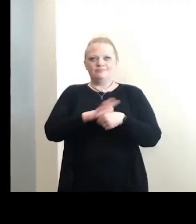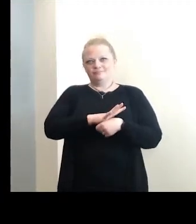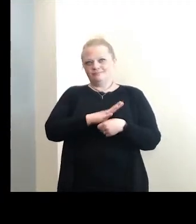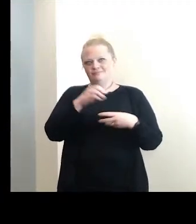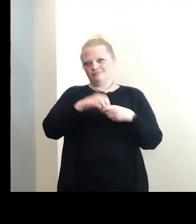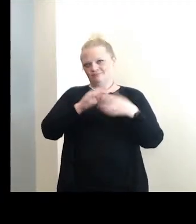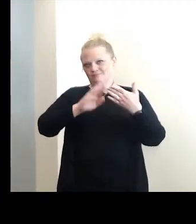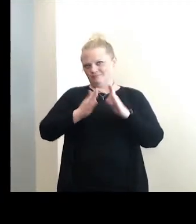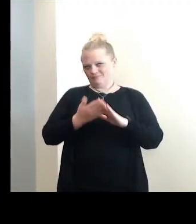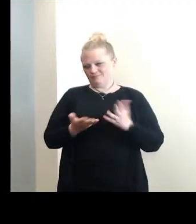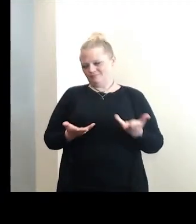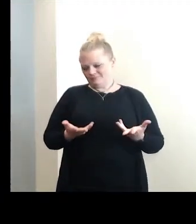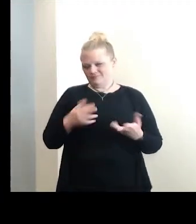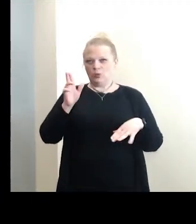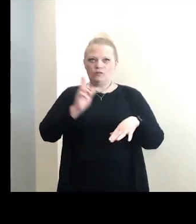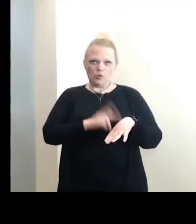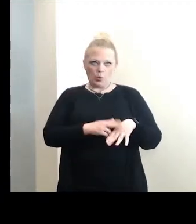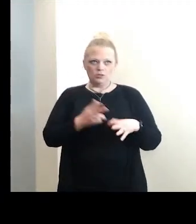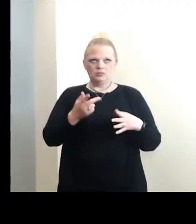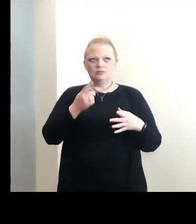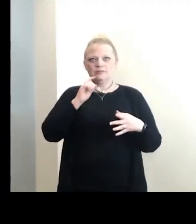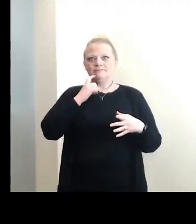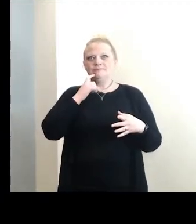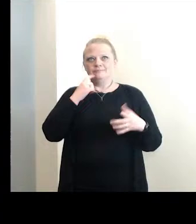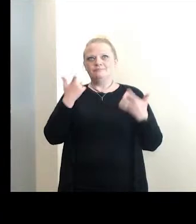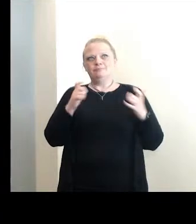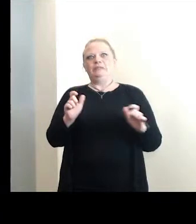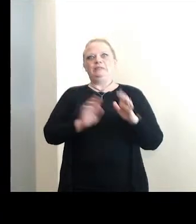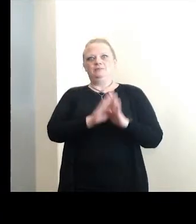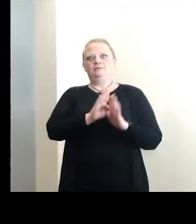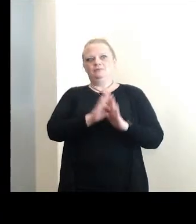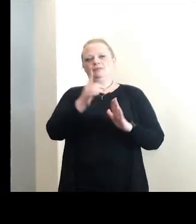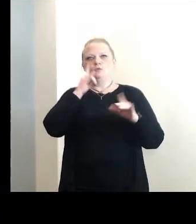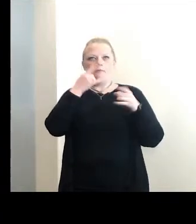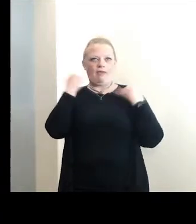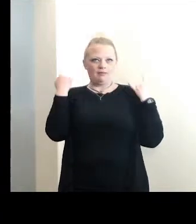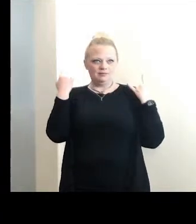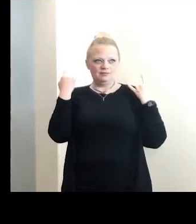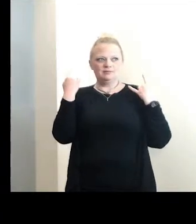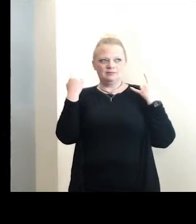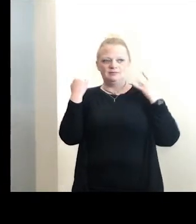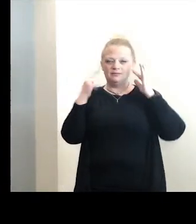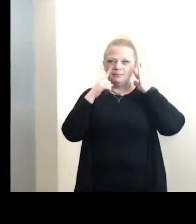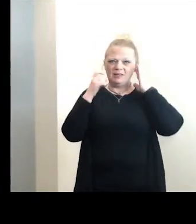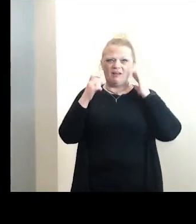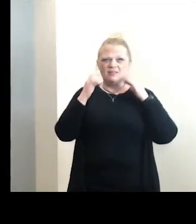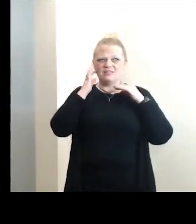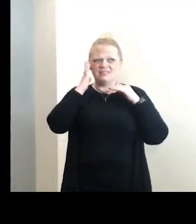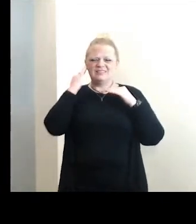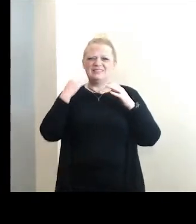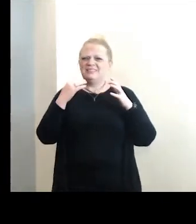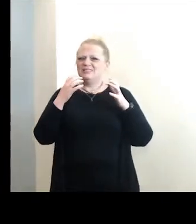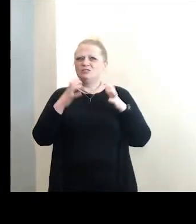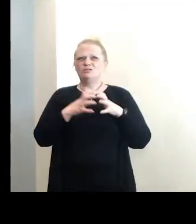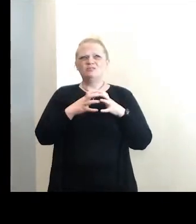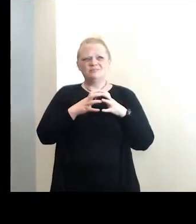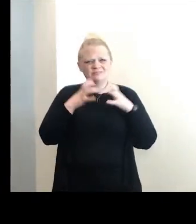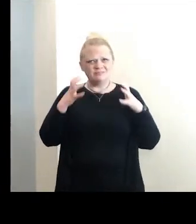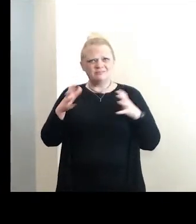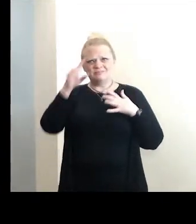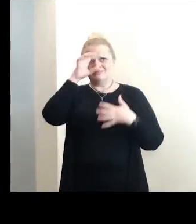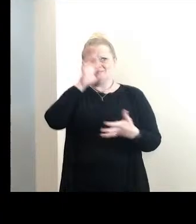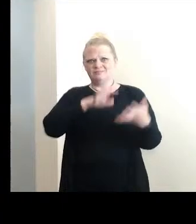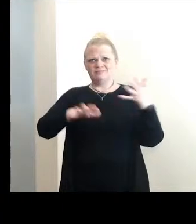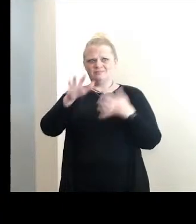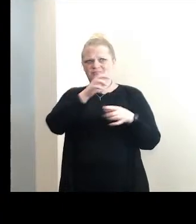in our community and, of course, the major developments associated with mask wearing because there's a lot of confusion out in the general